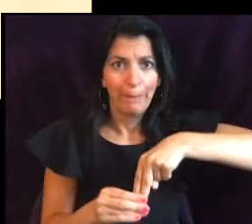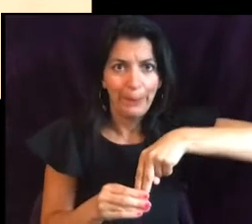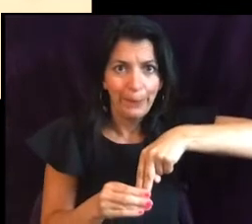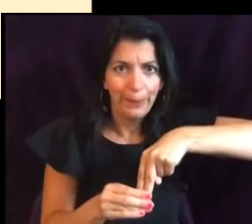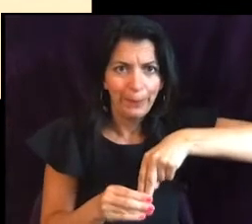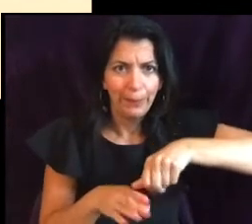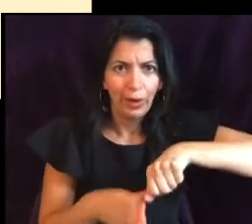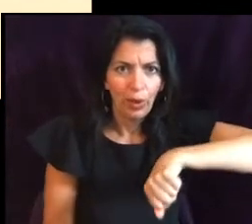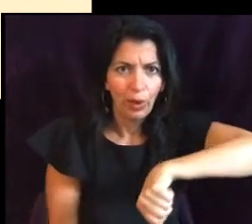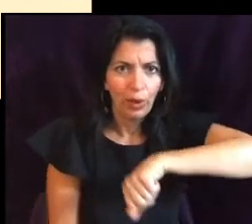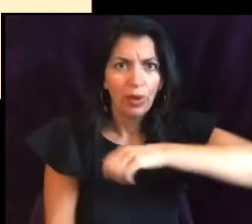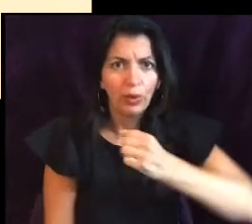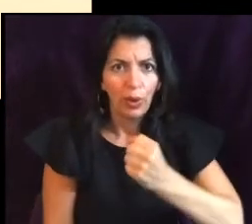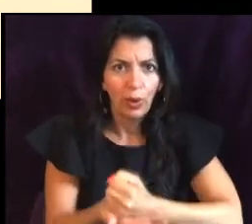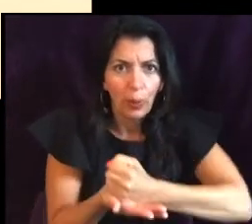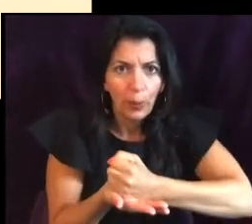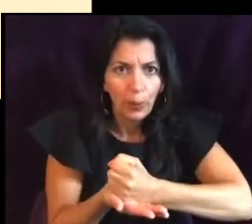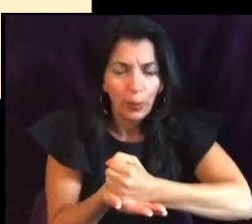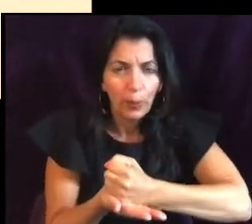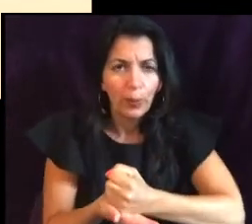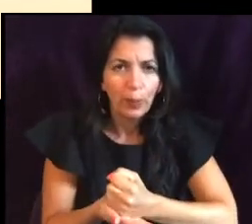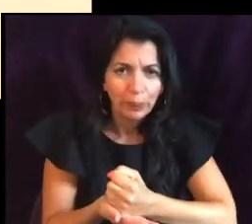tube.